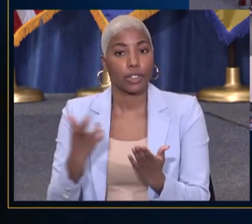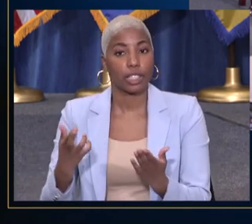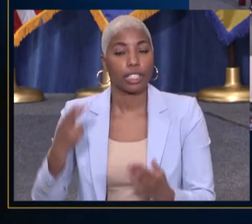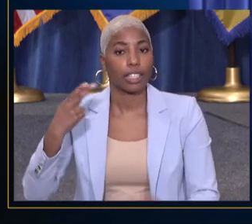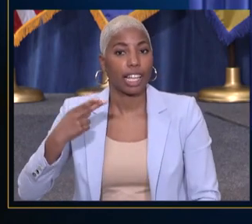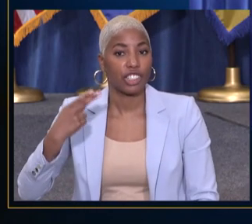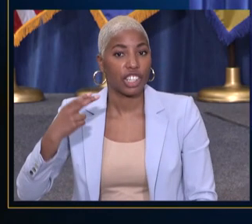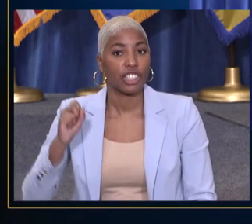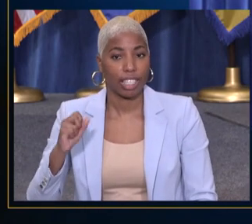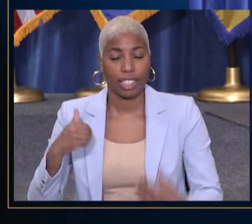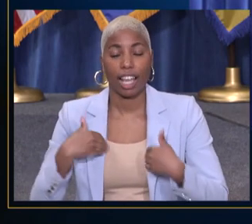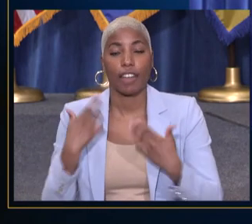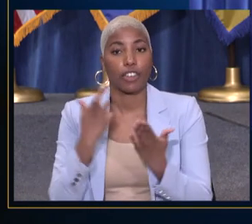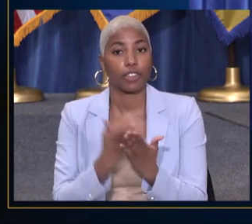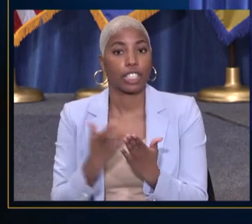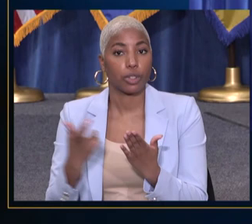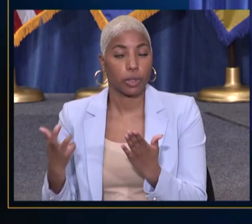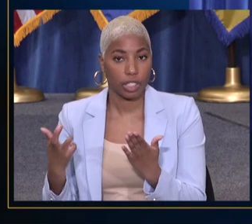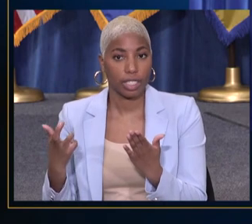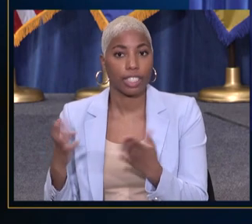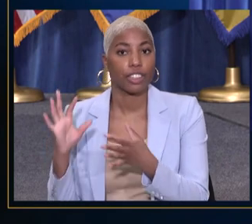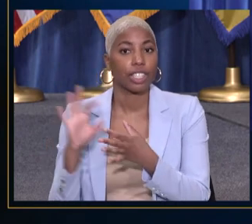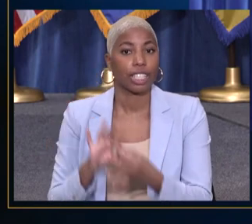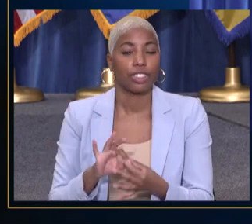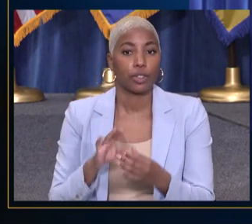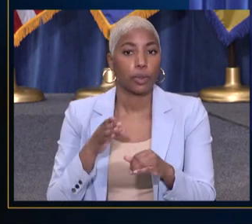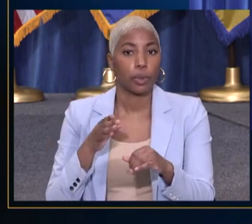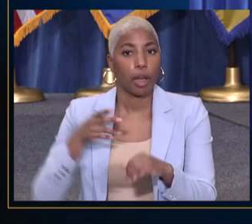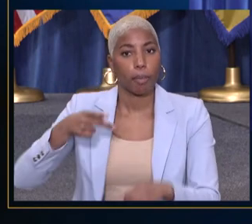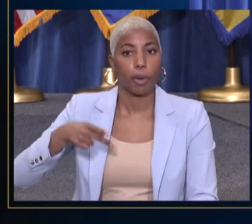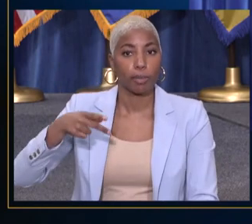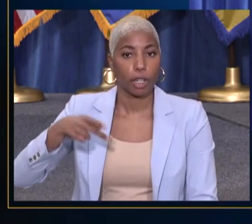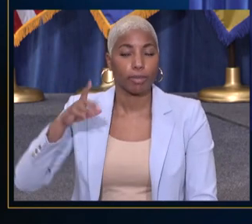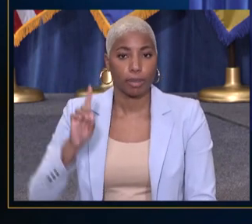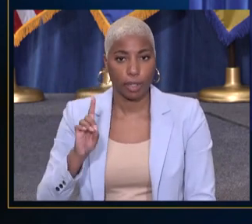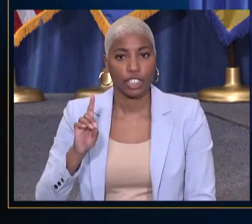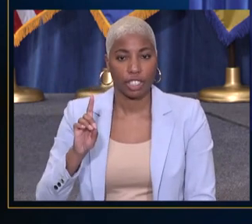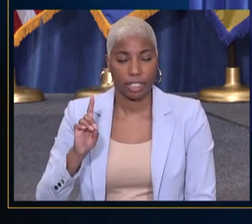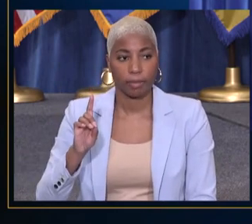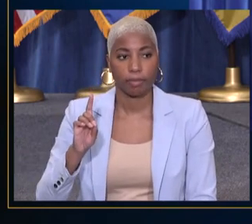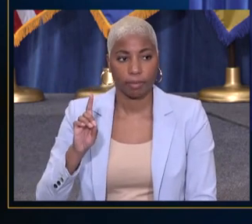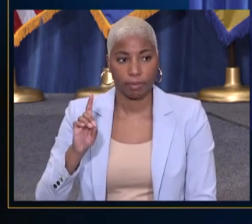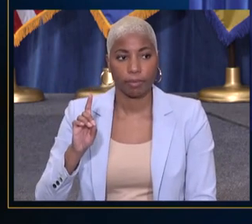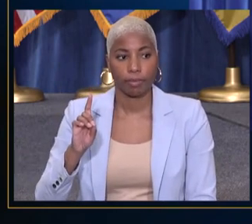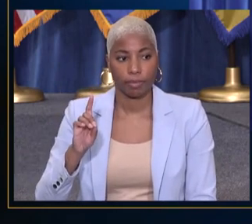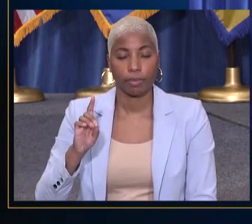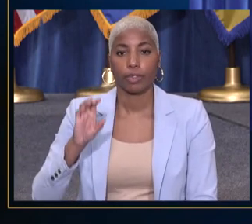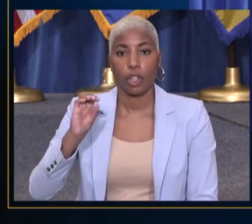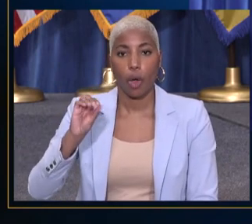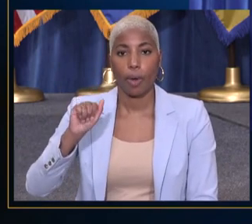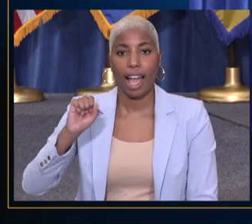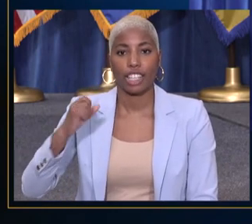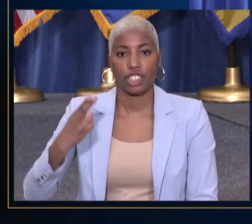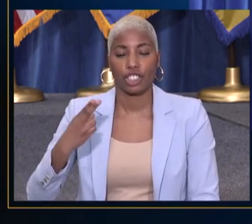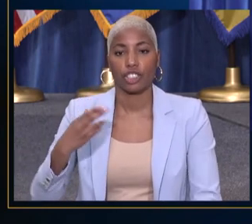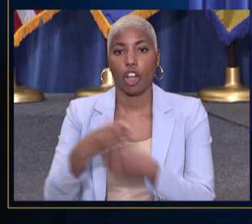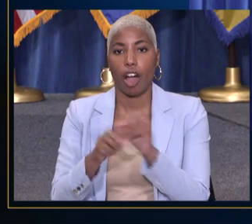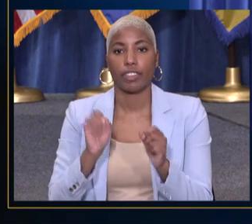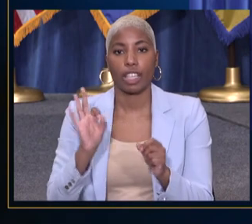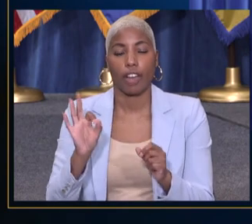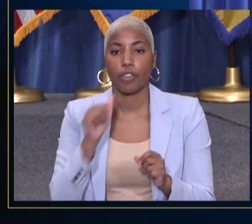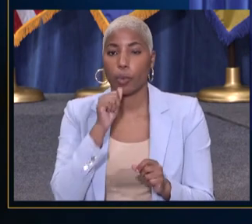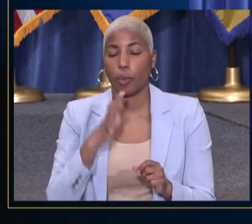HHS, for one, as it relates to postpartum depression. Our office, OASH, Office of Women's Health, released